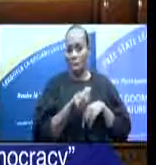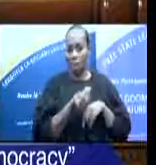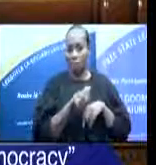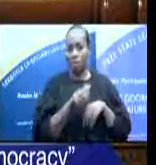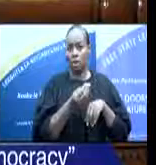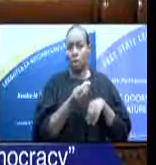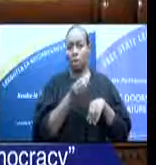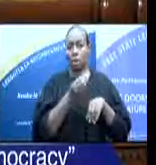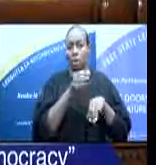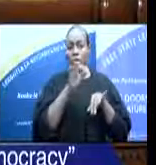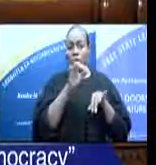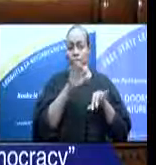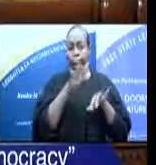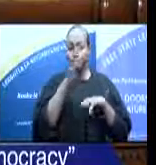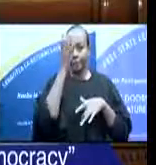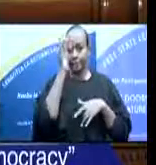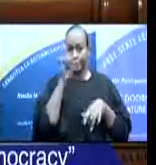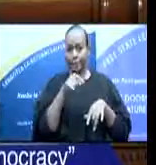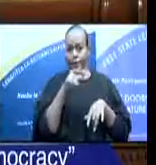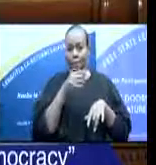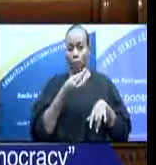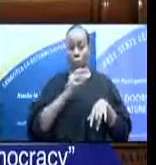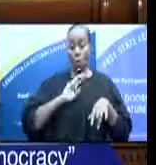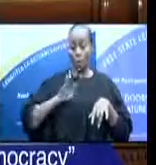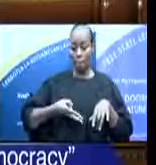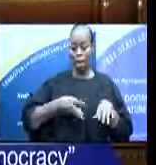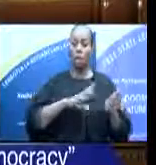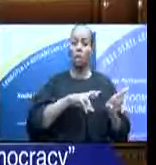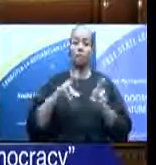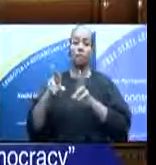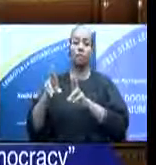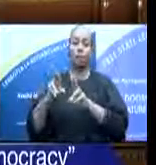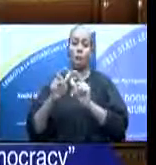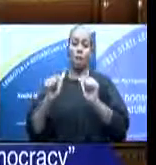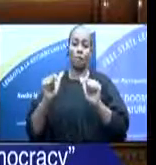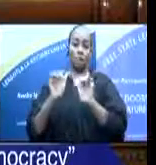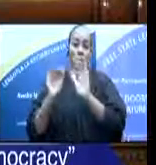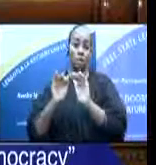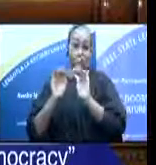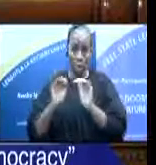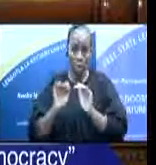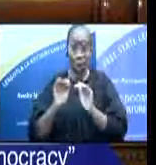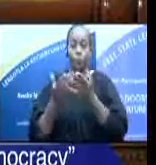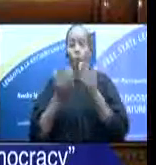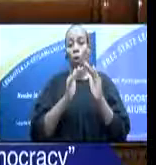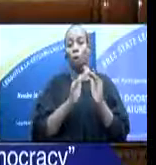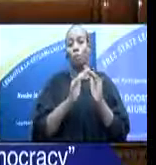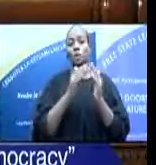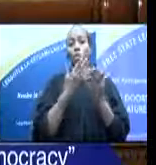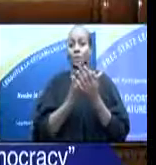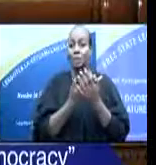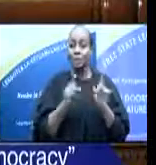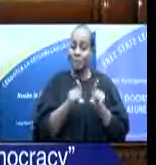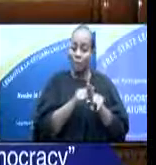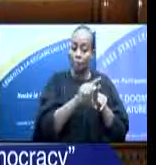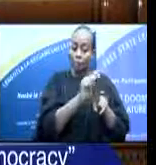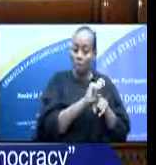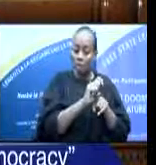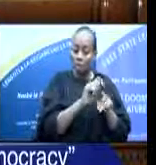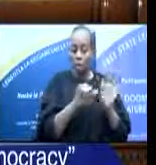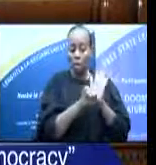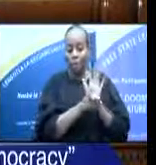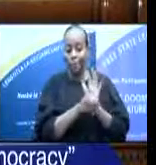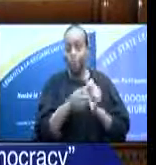these clients are referred to the correct level of care. Community health care workers are also trained to